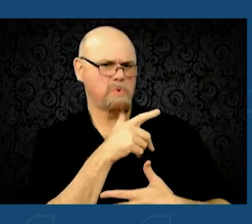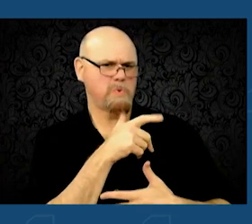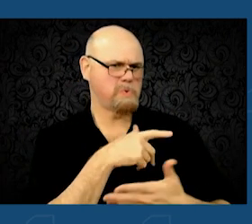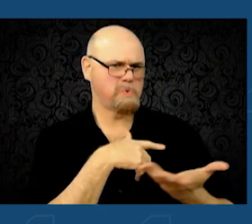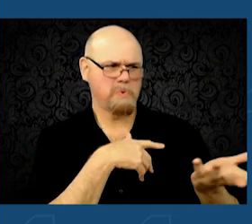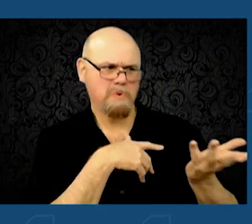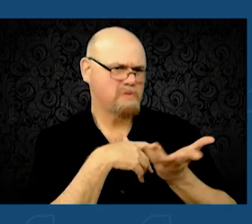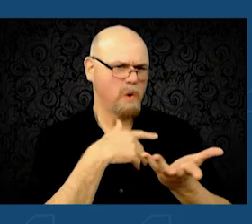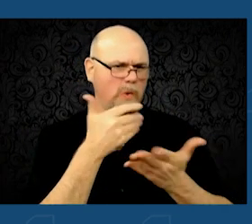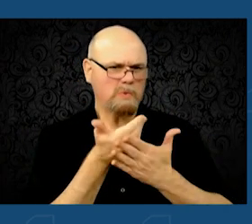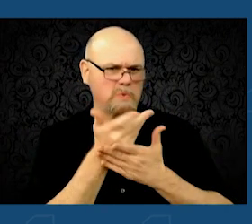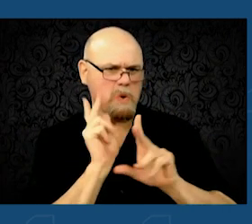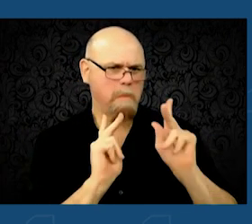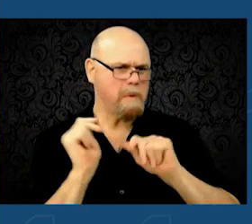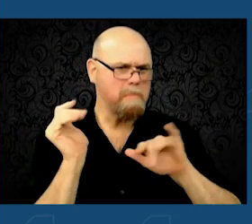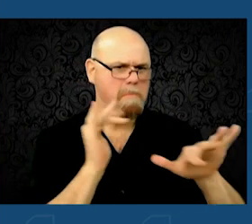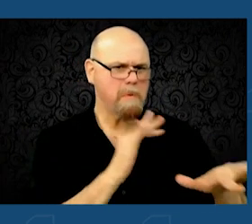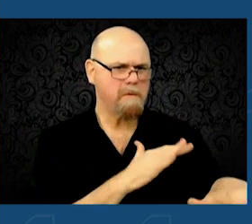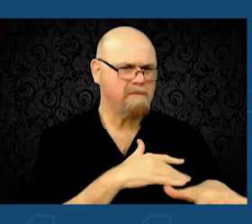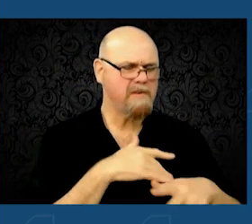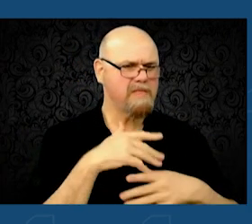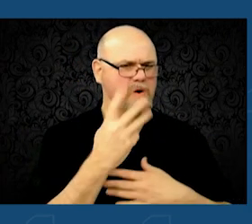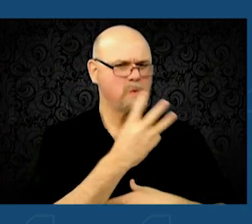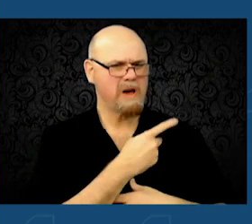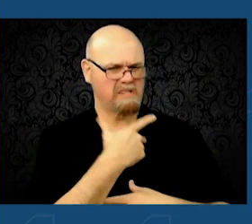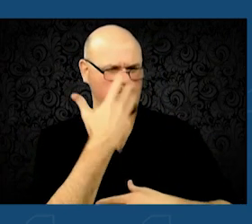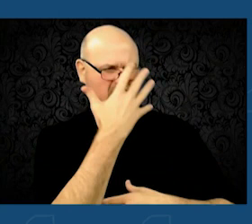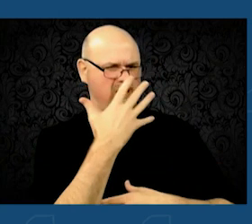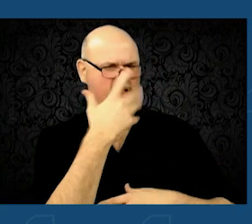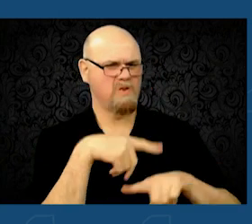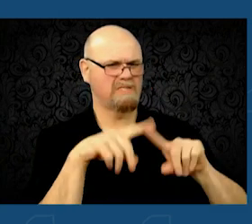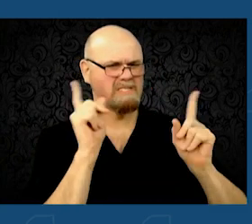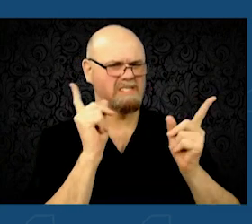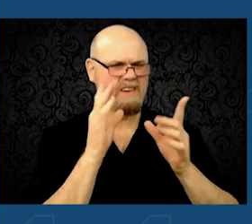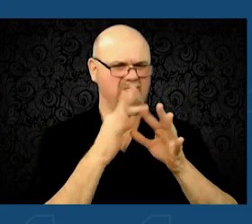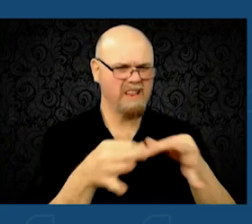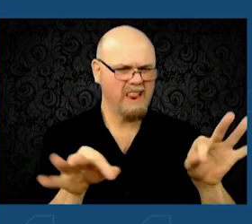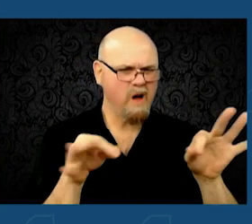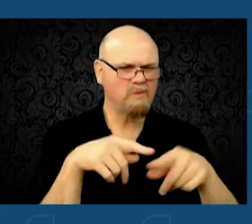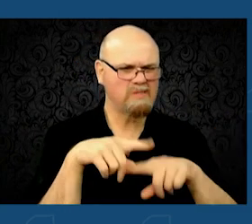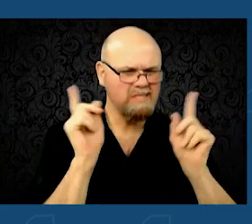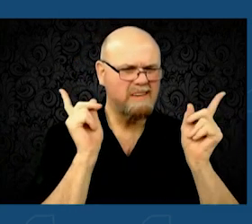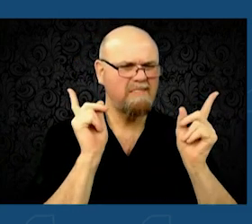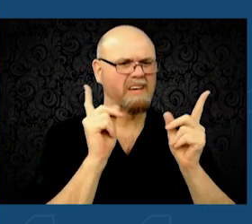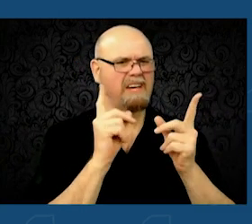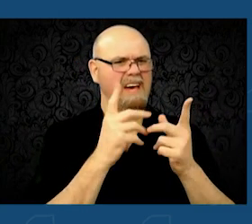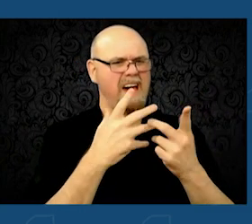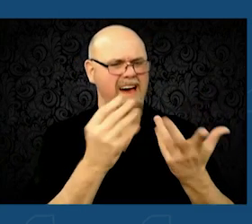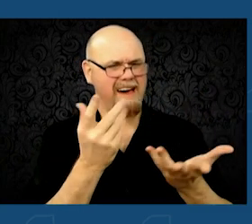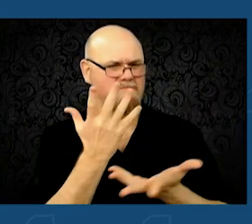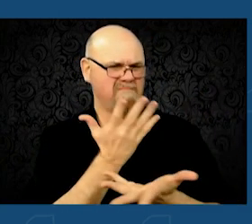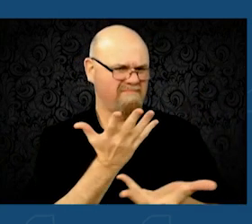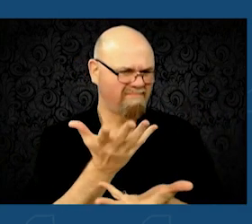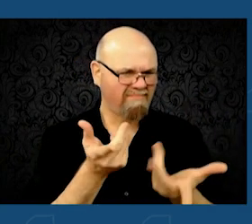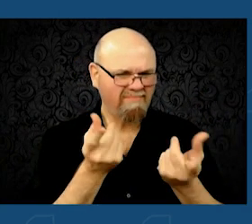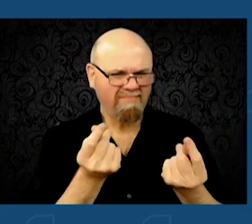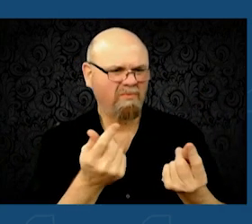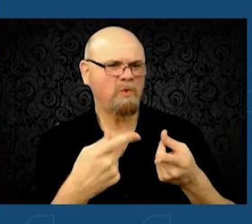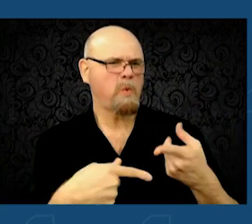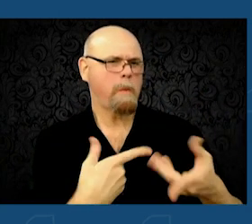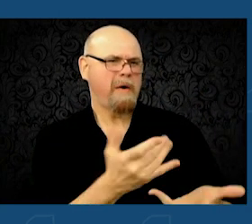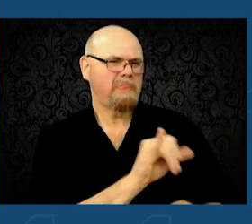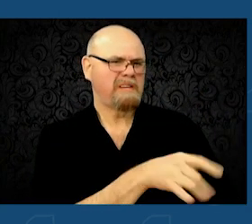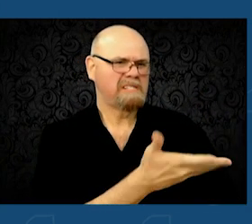people moving into the West Side? They look different. They speak a different language. Sort of, what should we do about it?